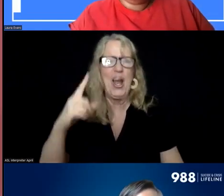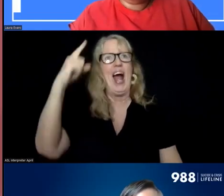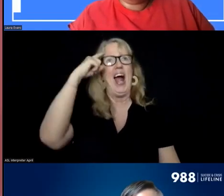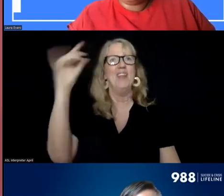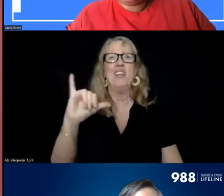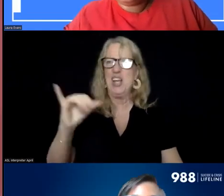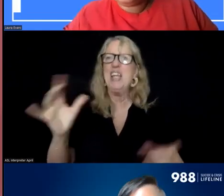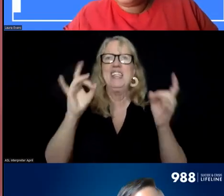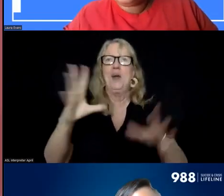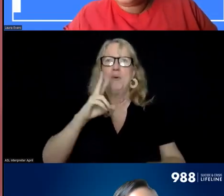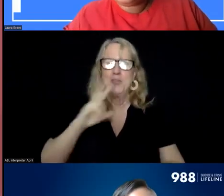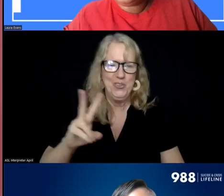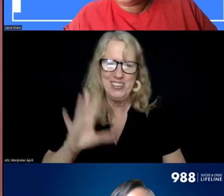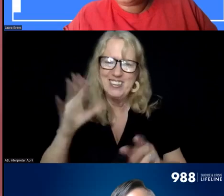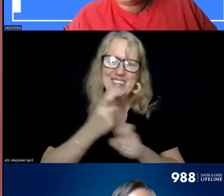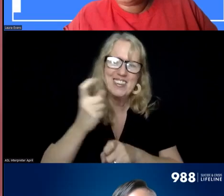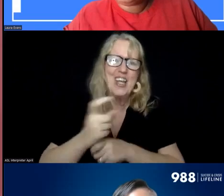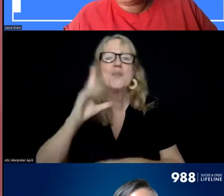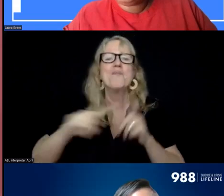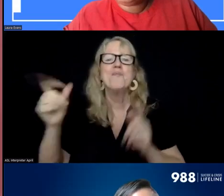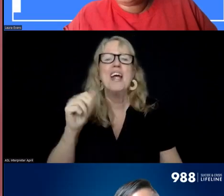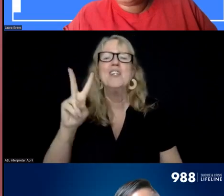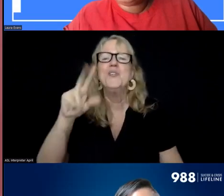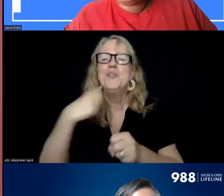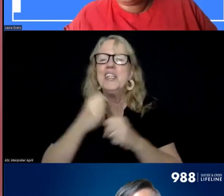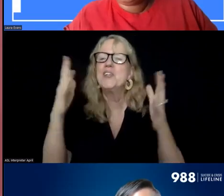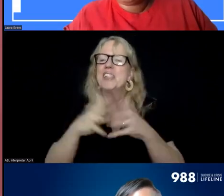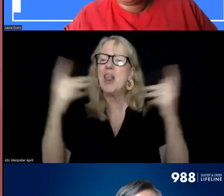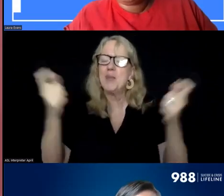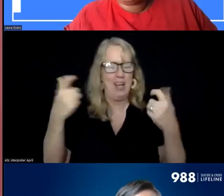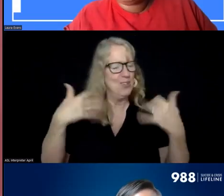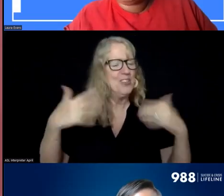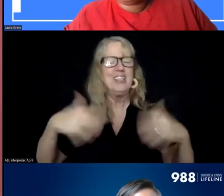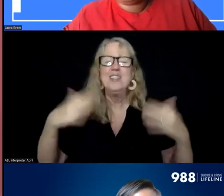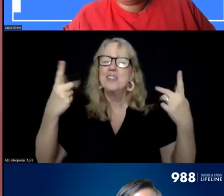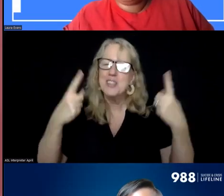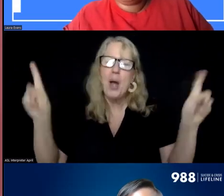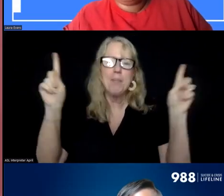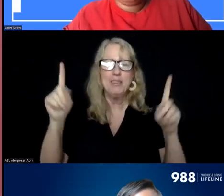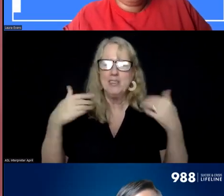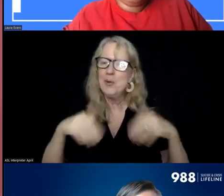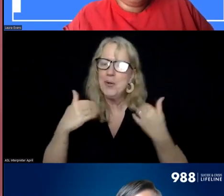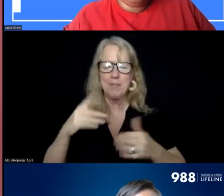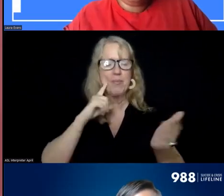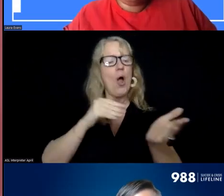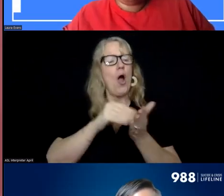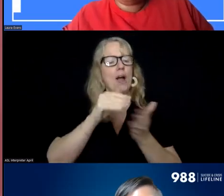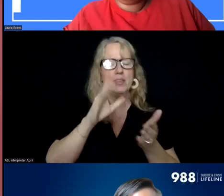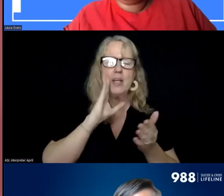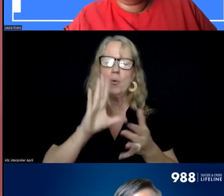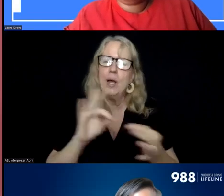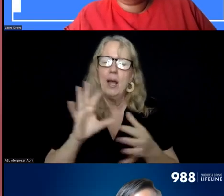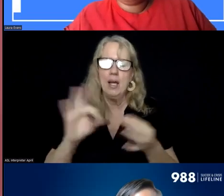2 terrible twos. But with 2 years old, we have accomplished so much. I often cite